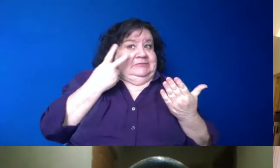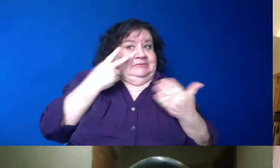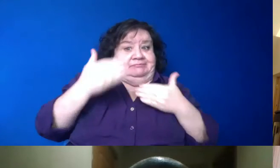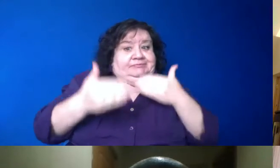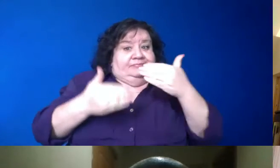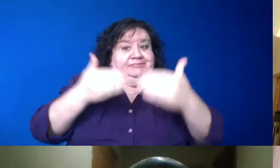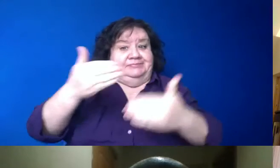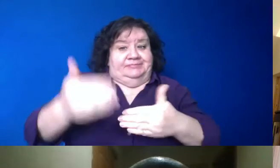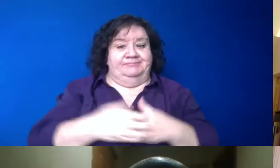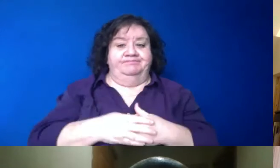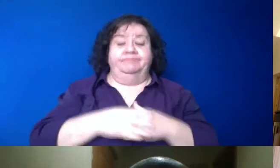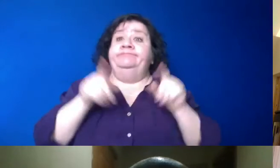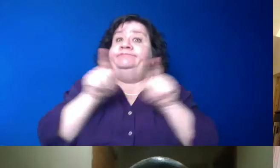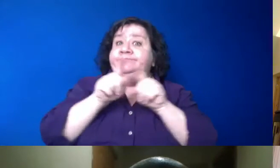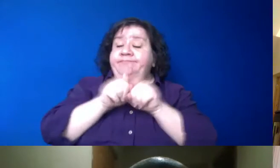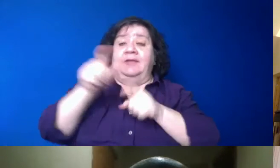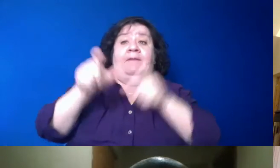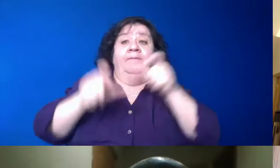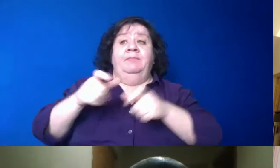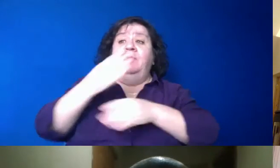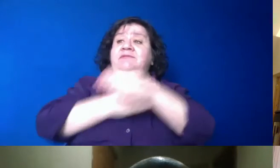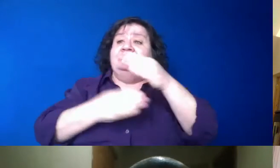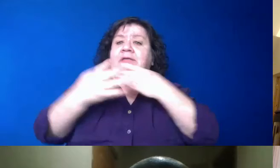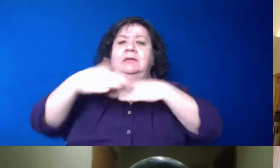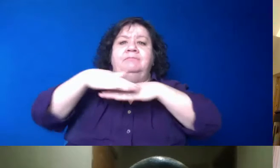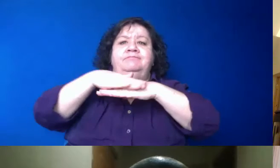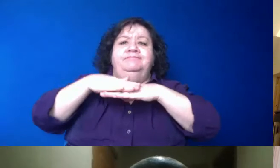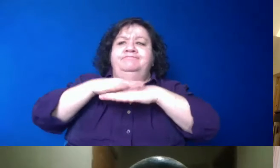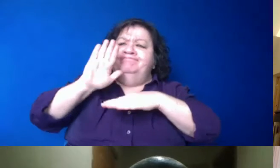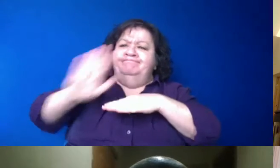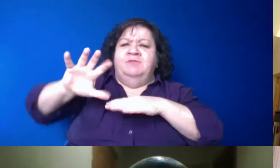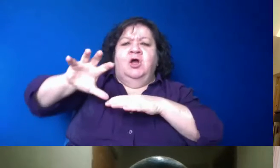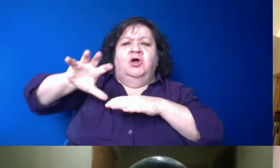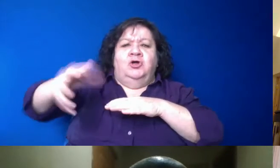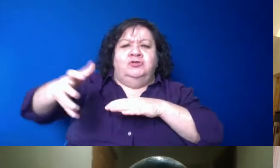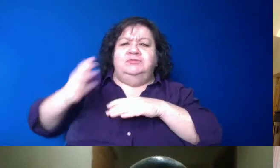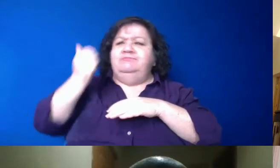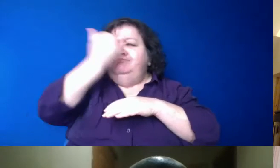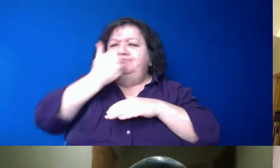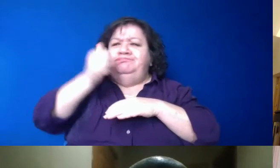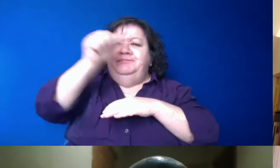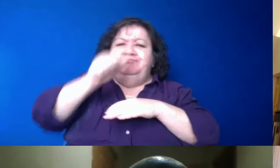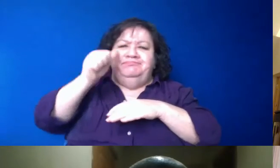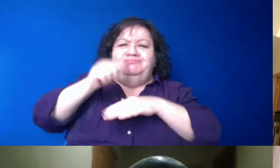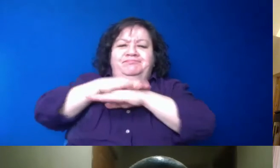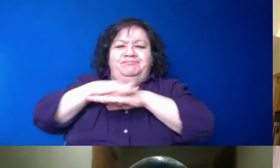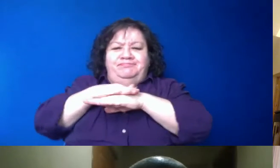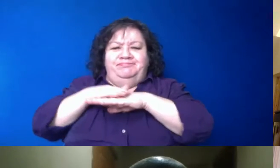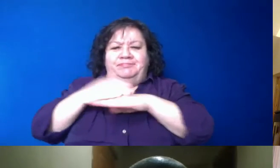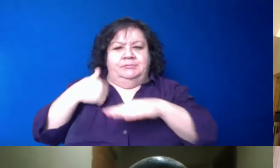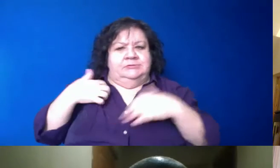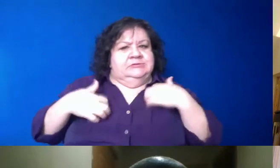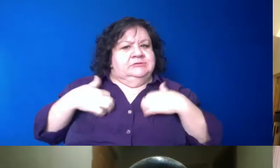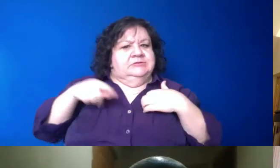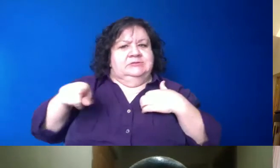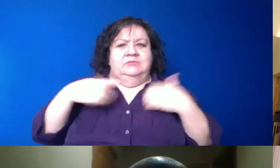warrants closer scrutiny, not least because it gets us to think about cultural sensitivity and the